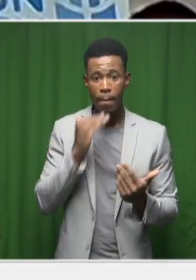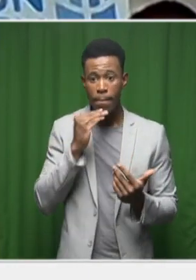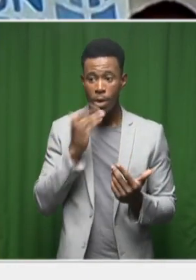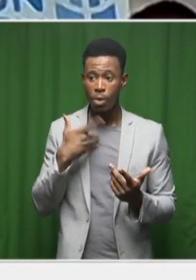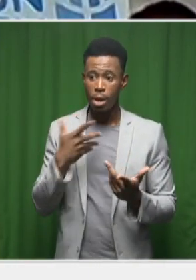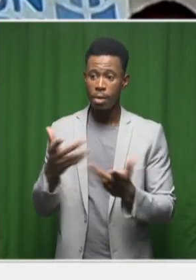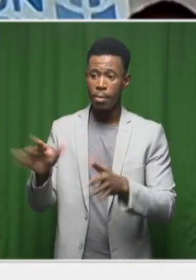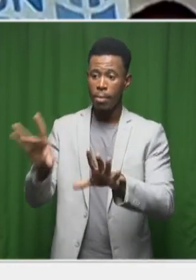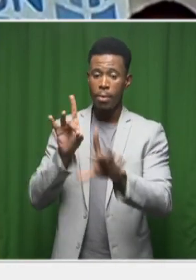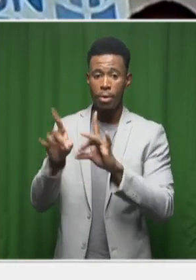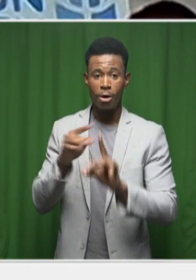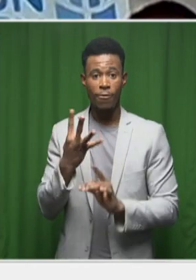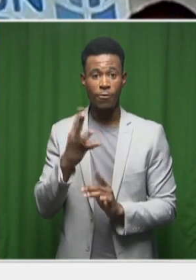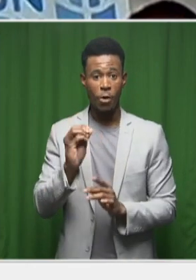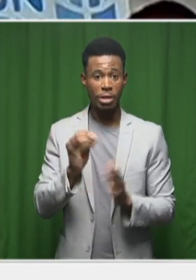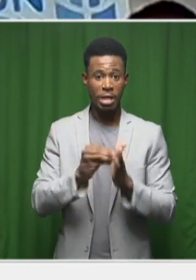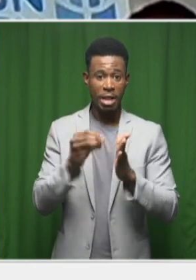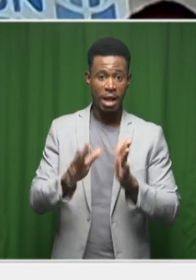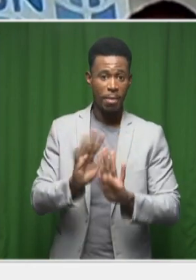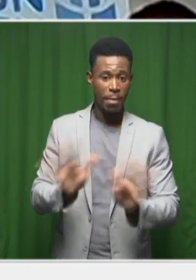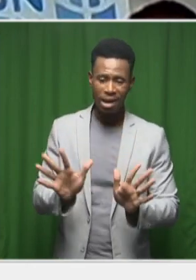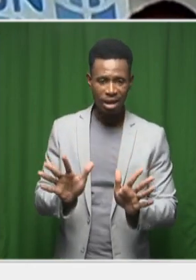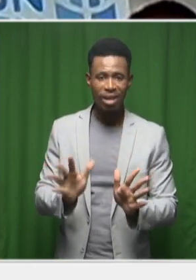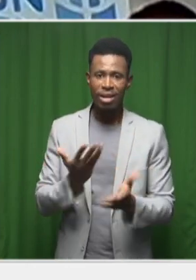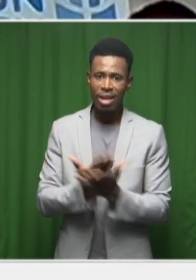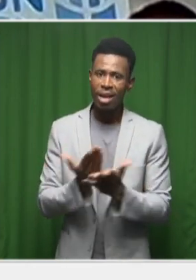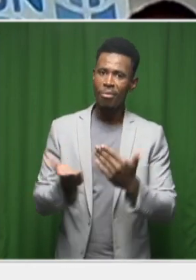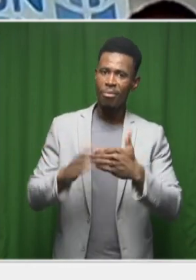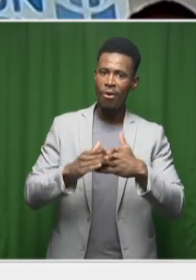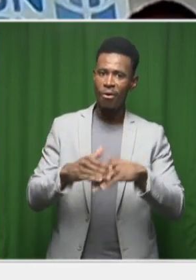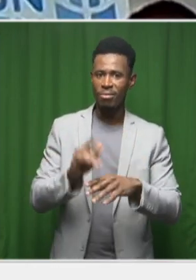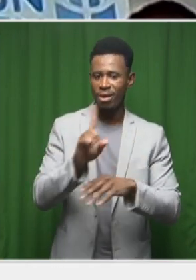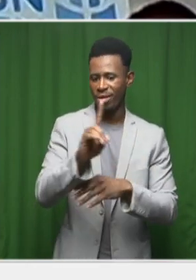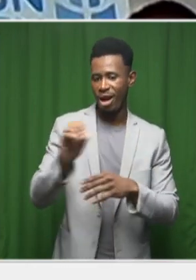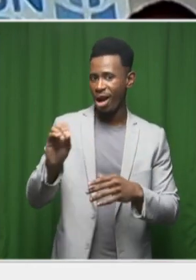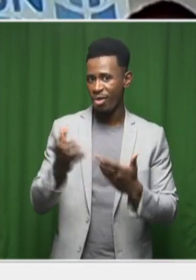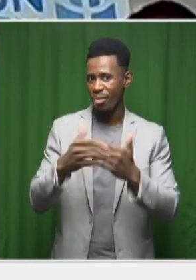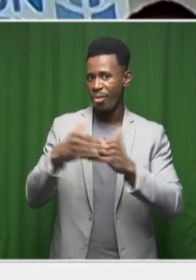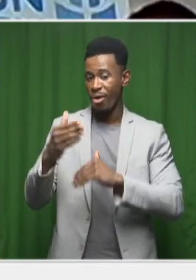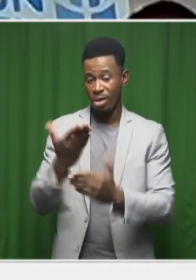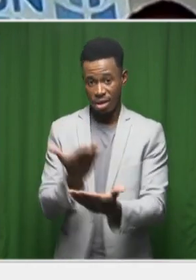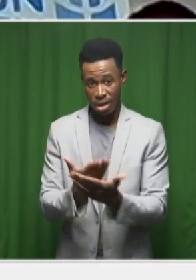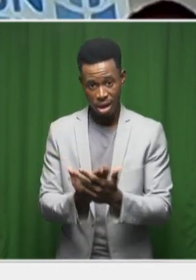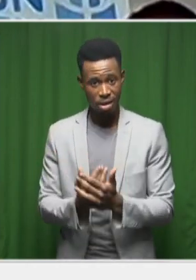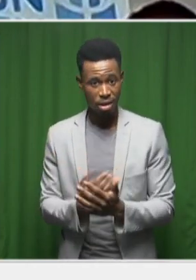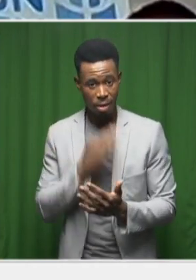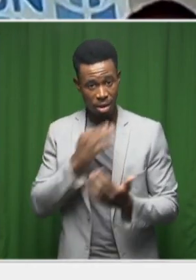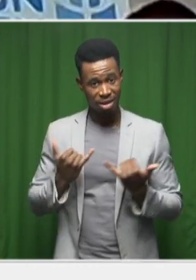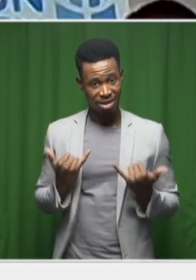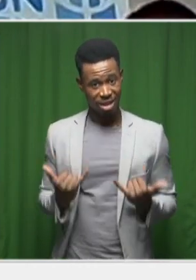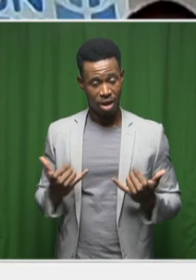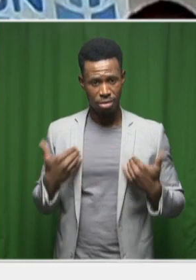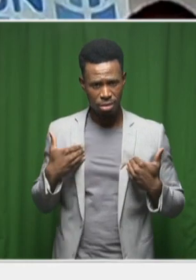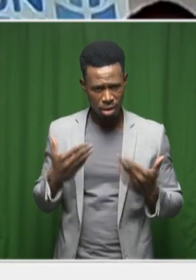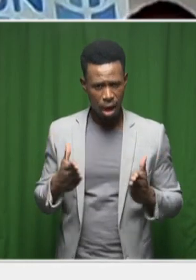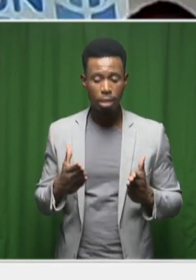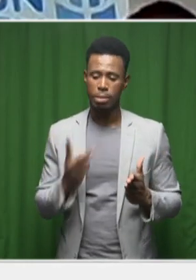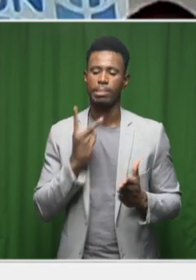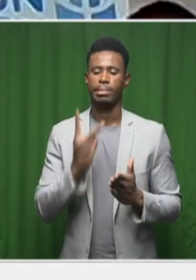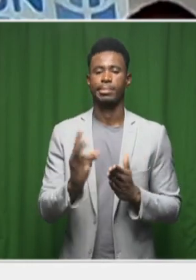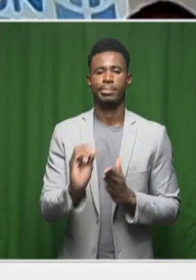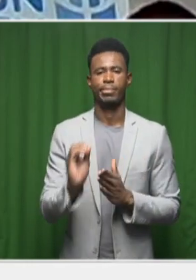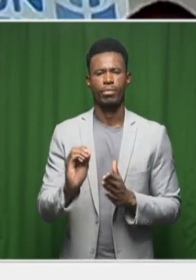learners, we might have 100 of them. So these initiatives, they are good when we start them. We know that there is an